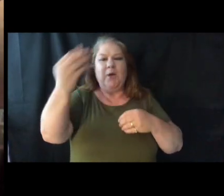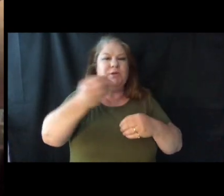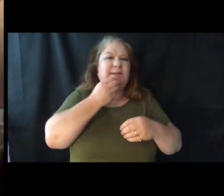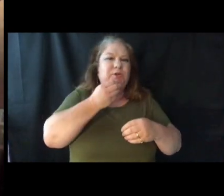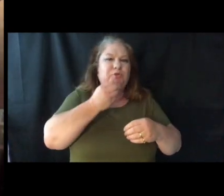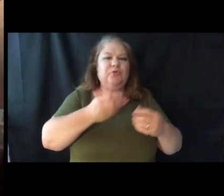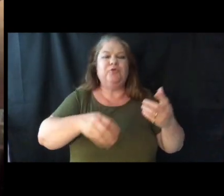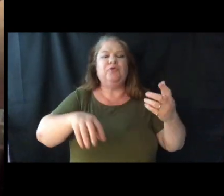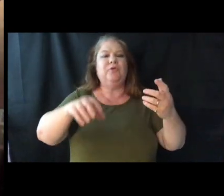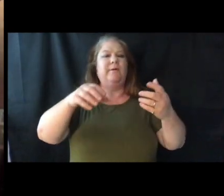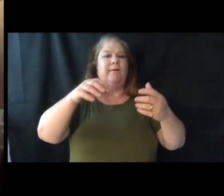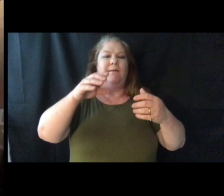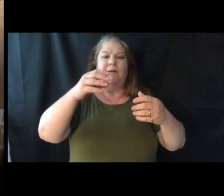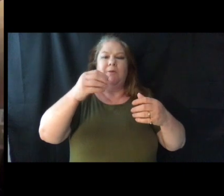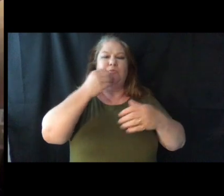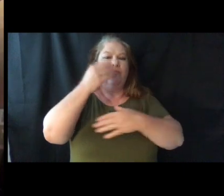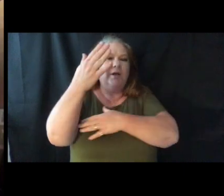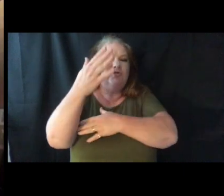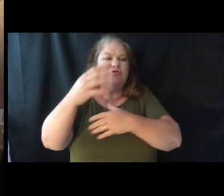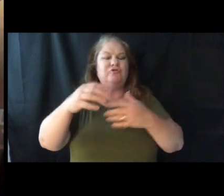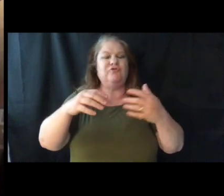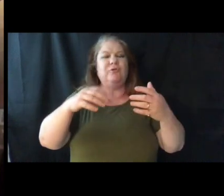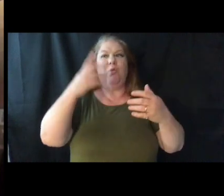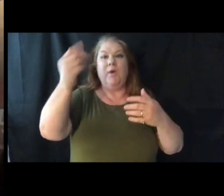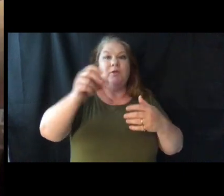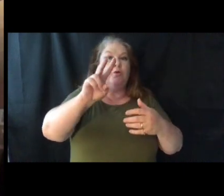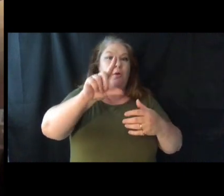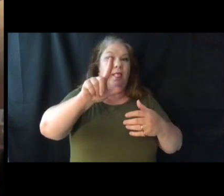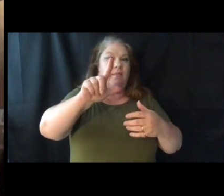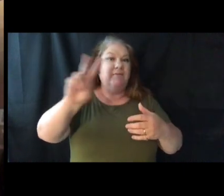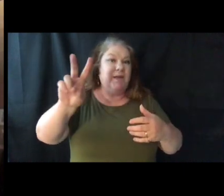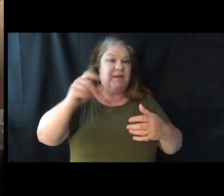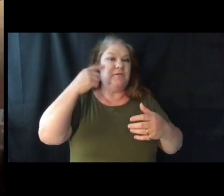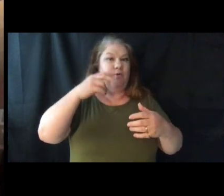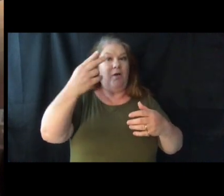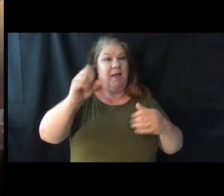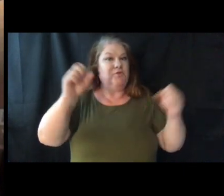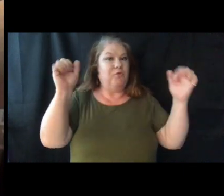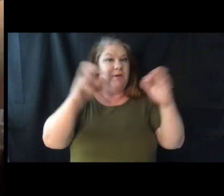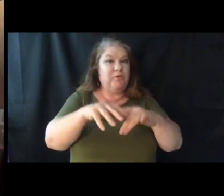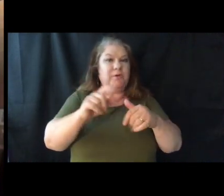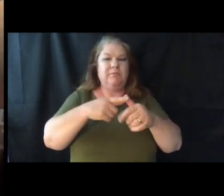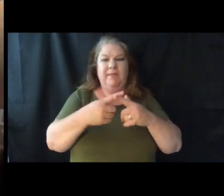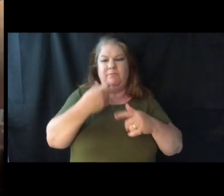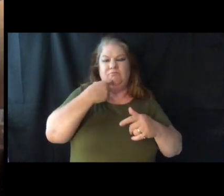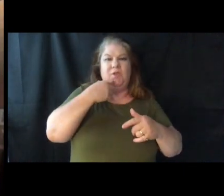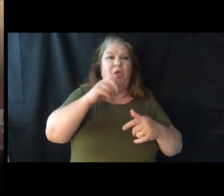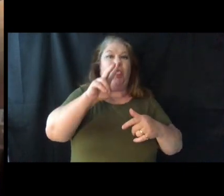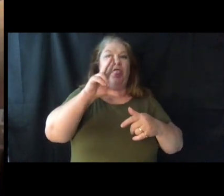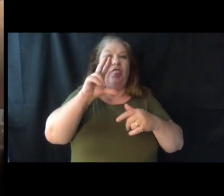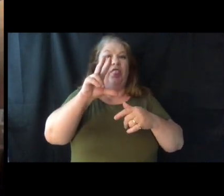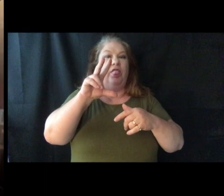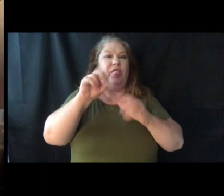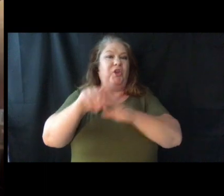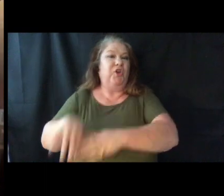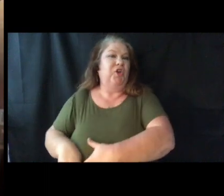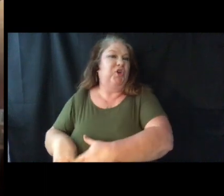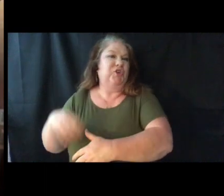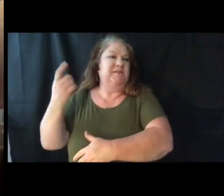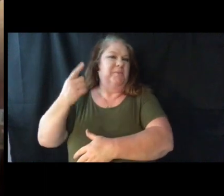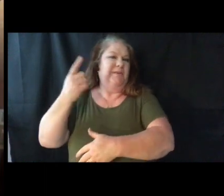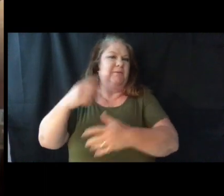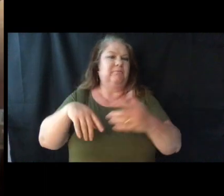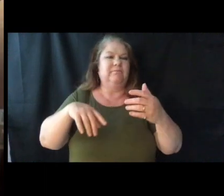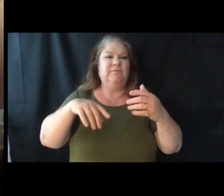brunches for, we went to Vegas for one of our high school reunions. And then just recently for our 30s